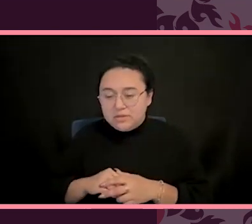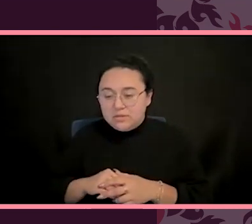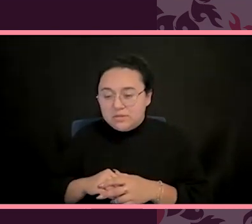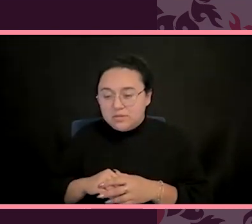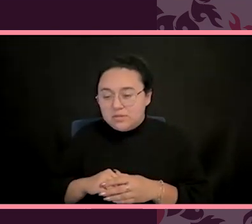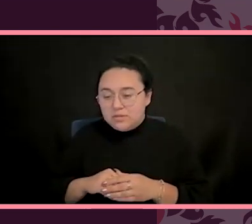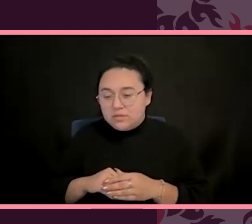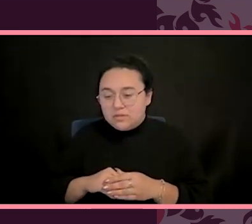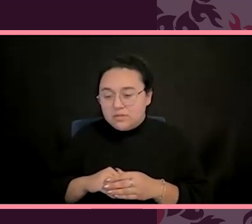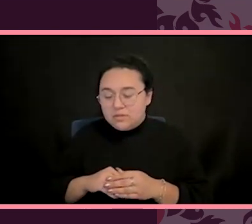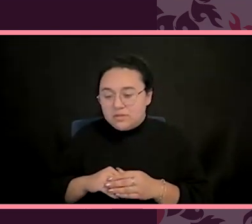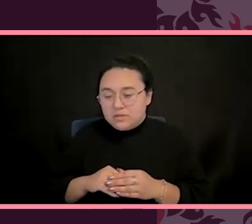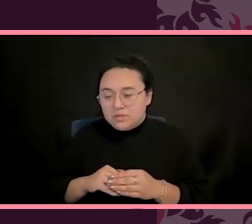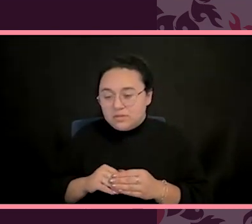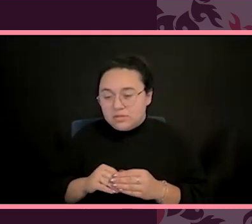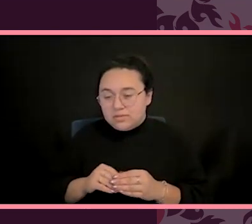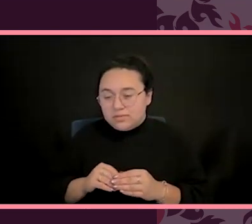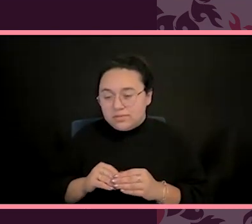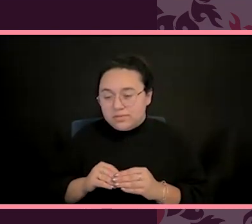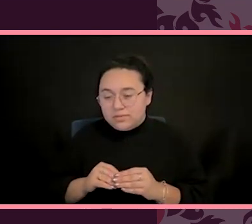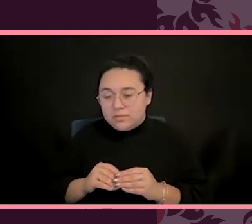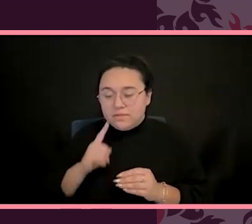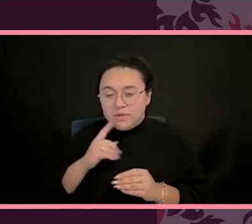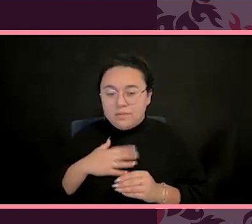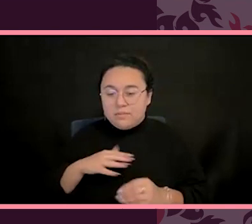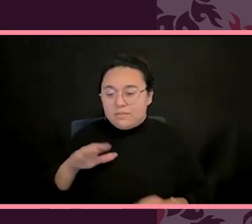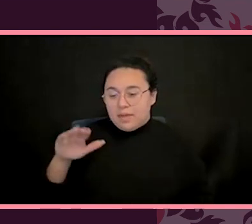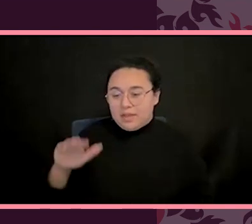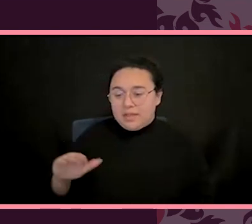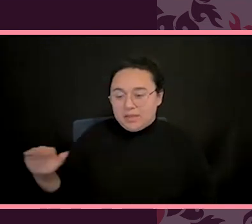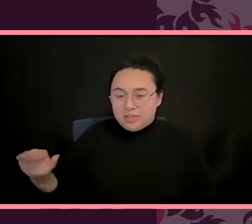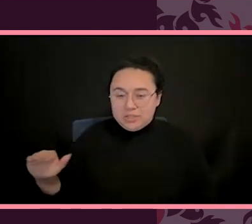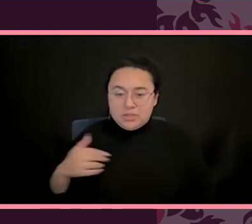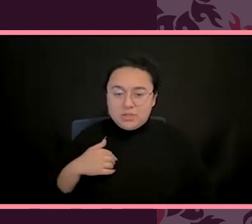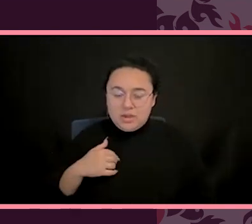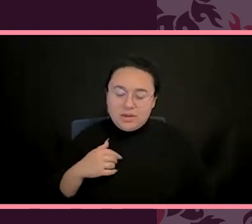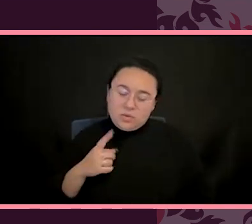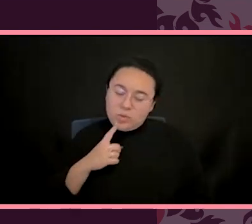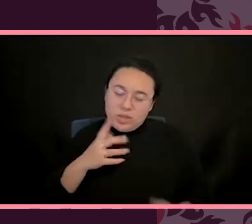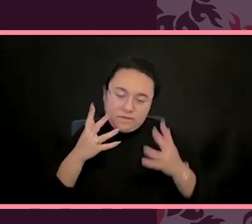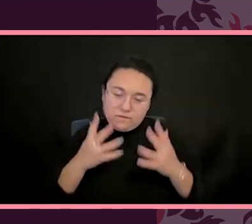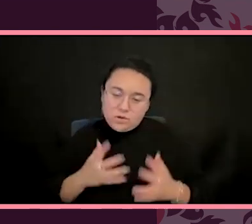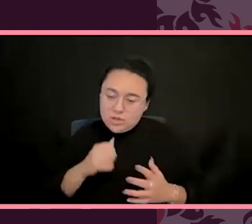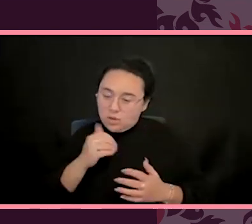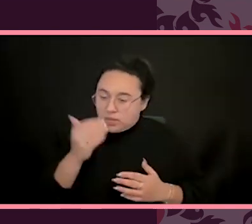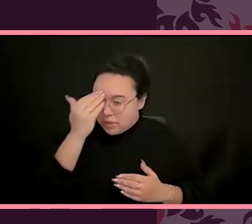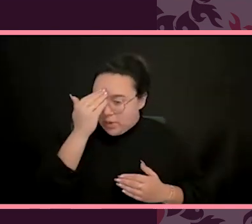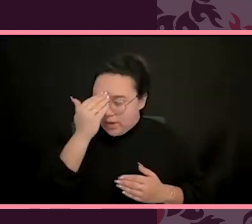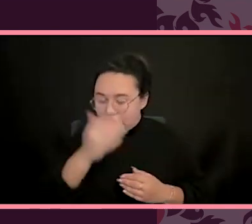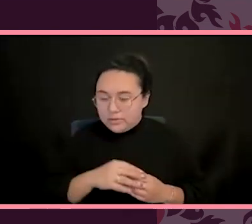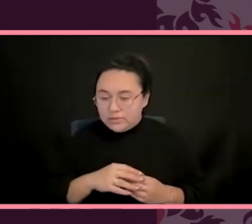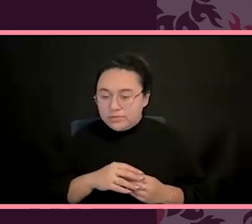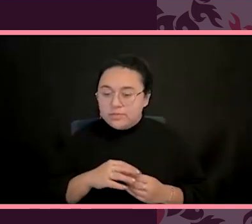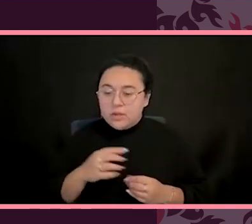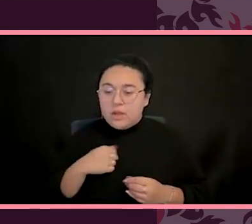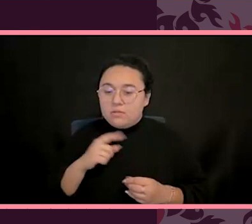I think in regards to my littles, unfortunately I was not aware, and I